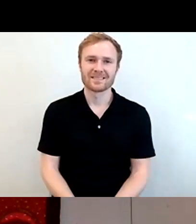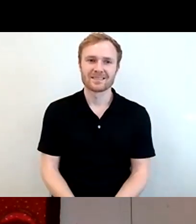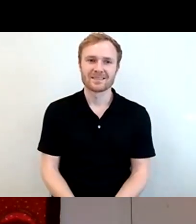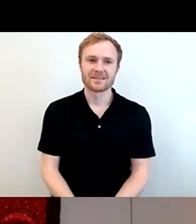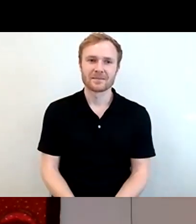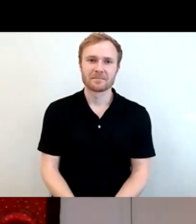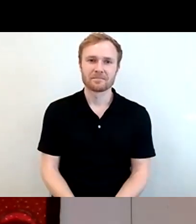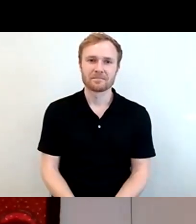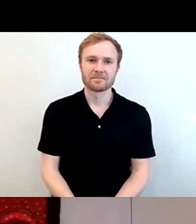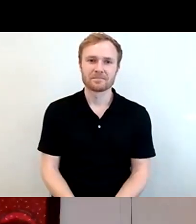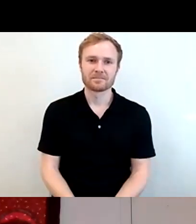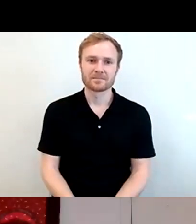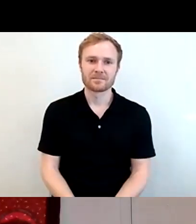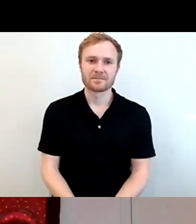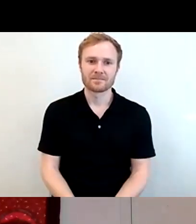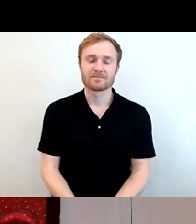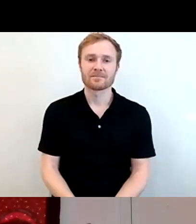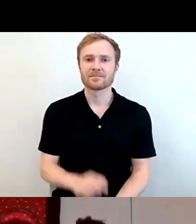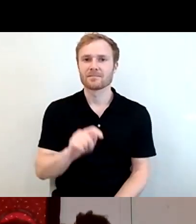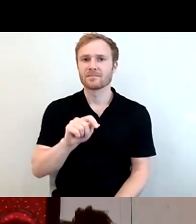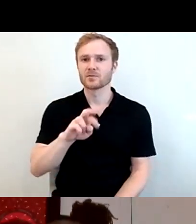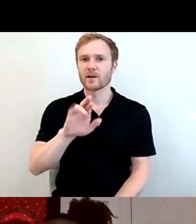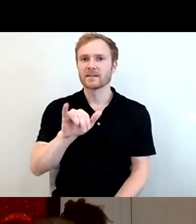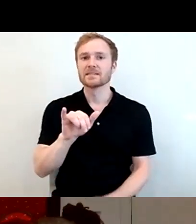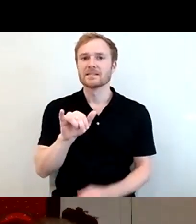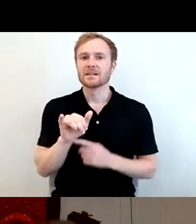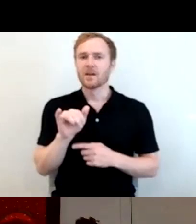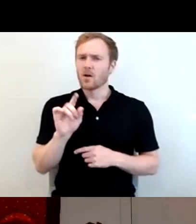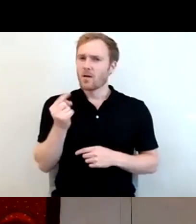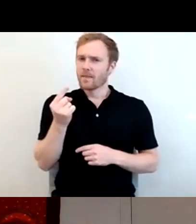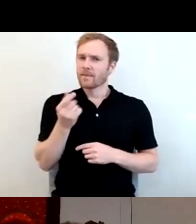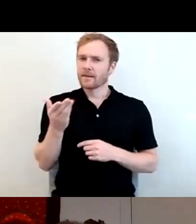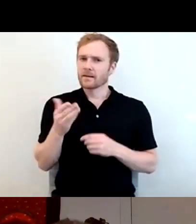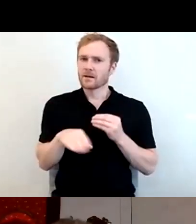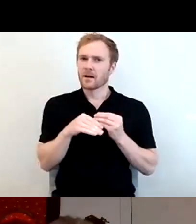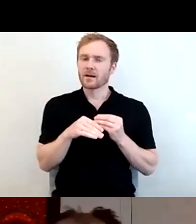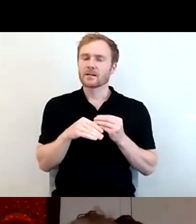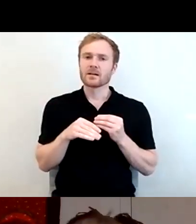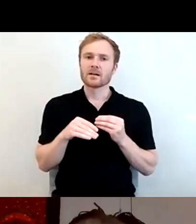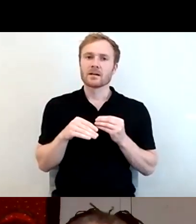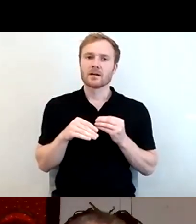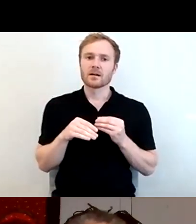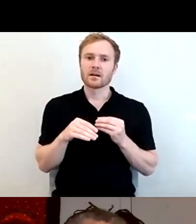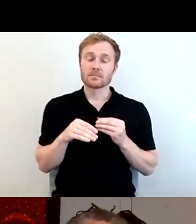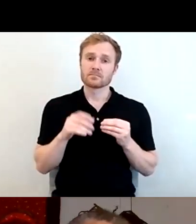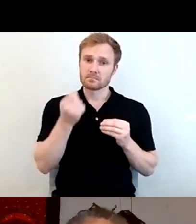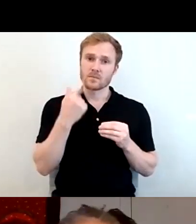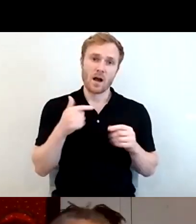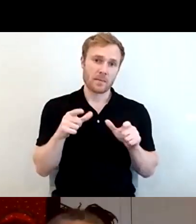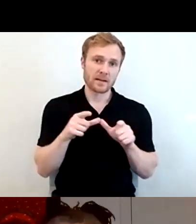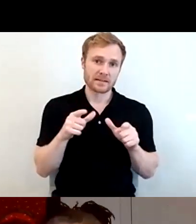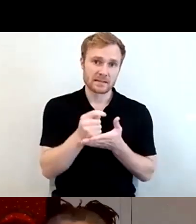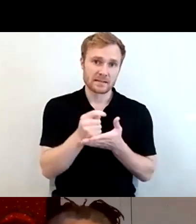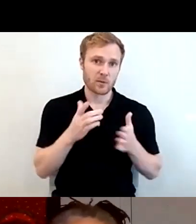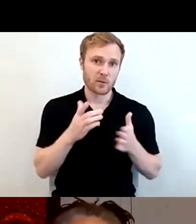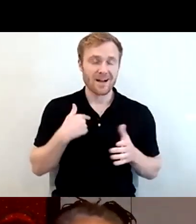Cool. The Well, only thing that I would add, since no one said it for me, is that when we work with, I'm a licensed therapist and I do